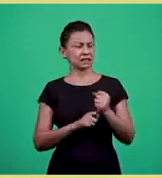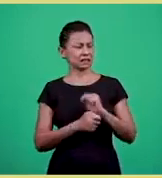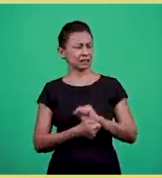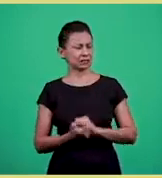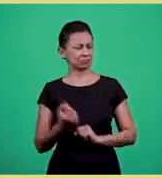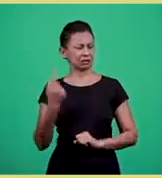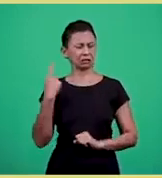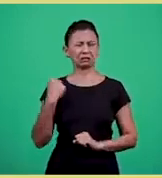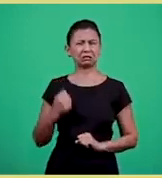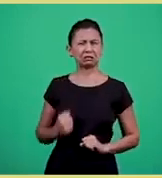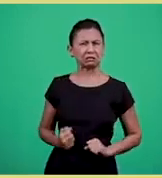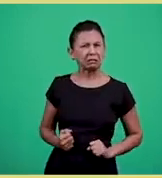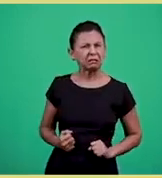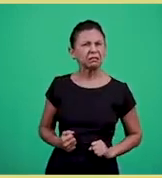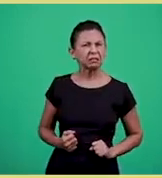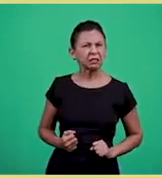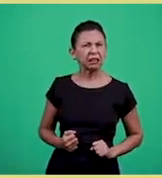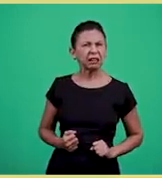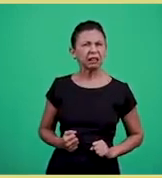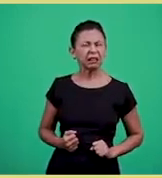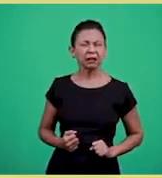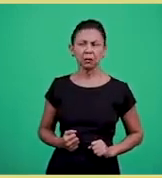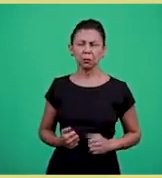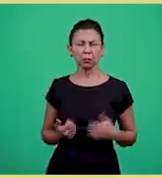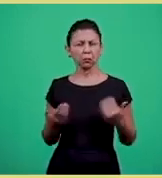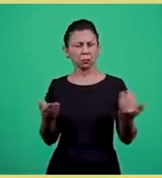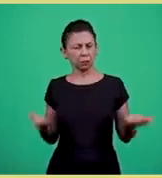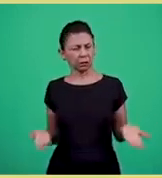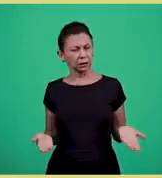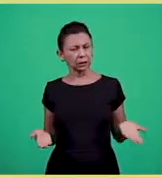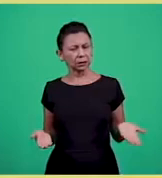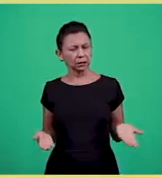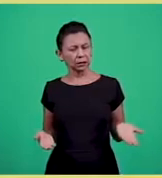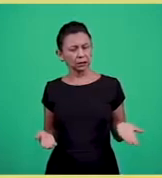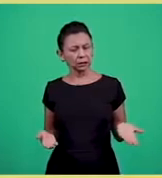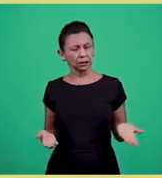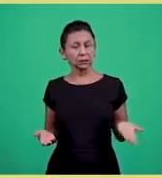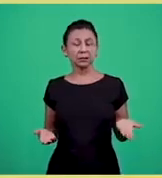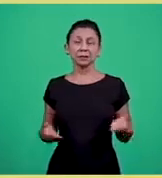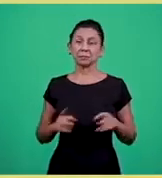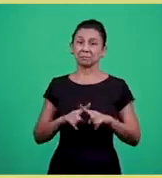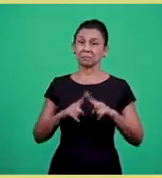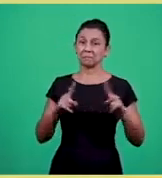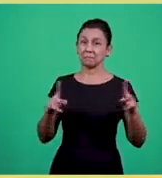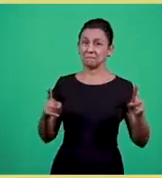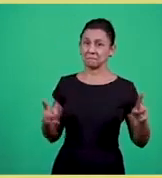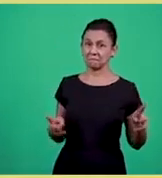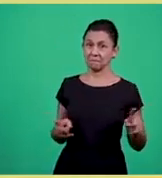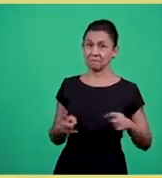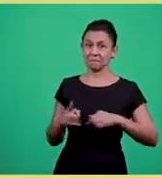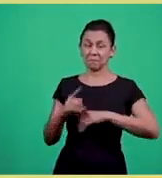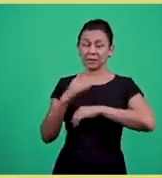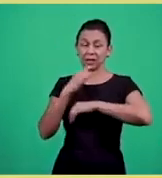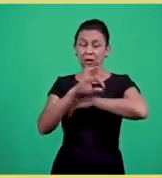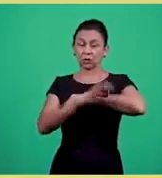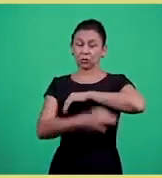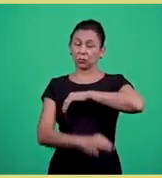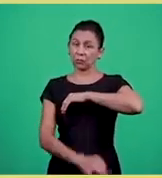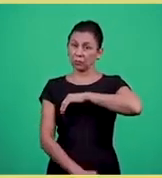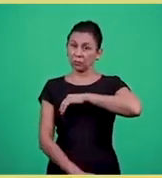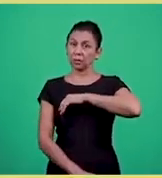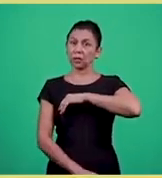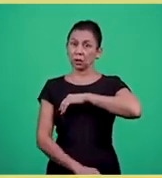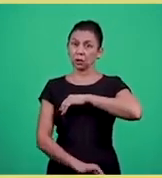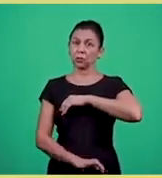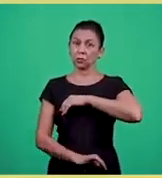pass by and maybe they would see that scarlet cord and not understand anything. What did that mean? They didn't know